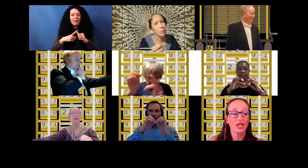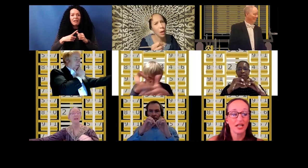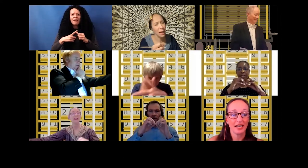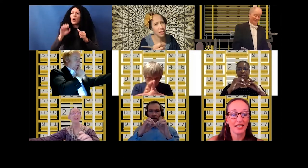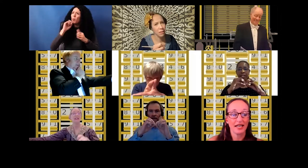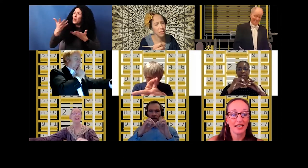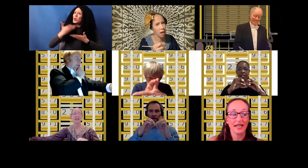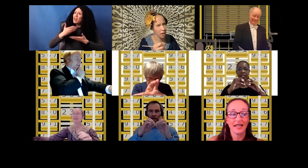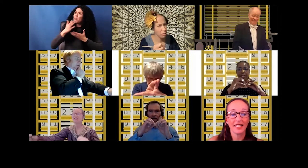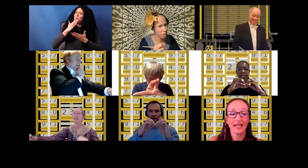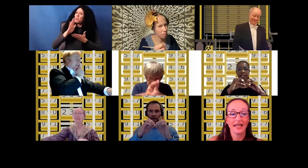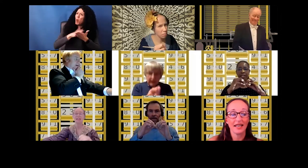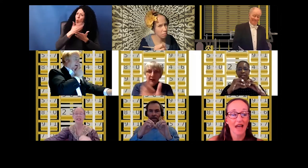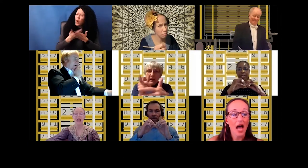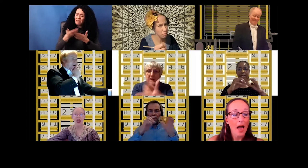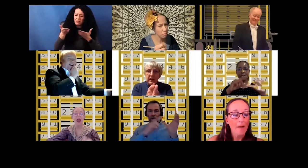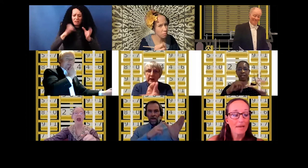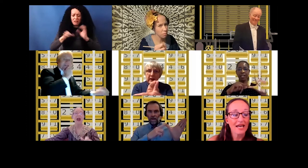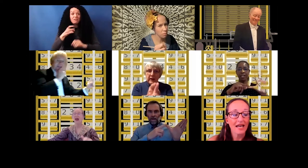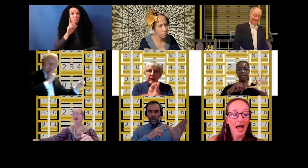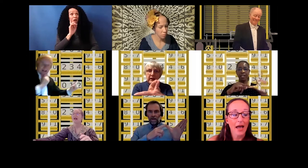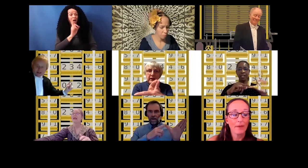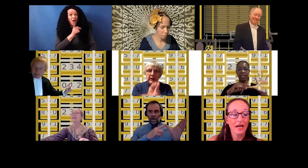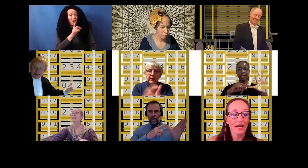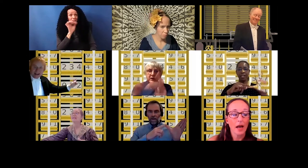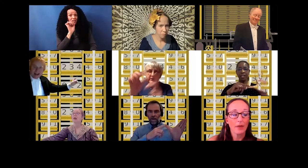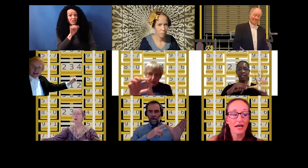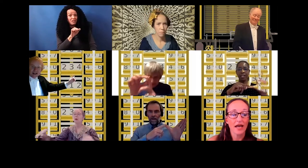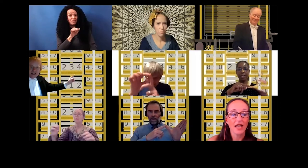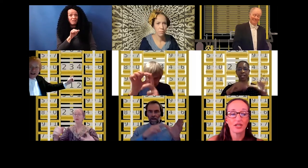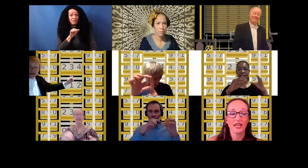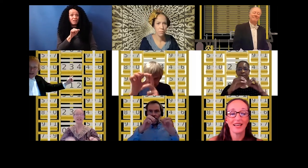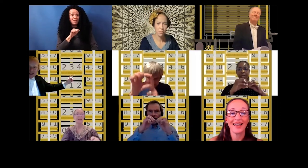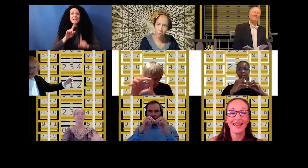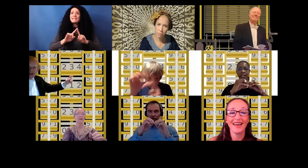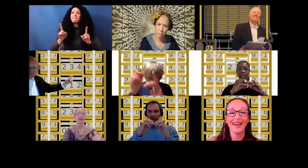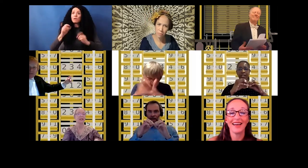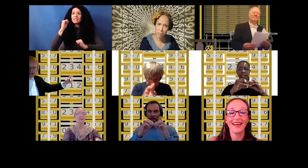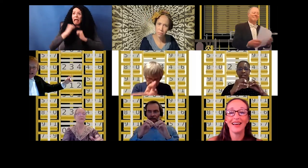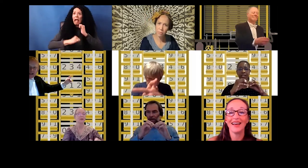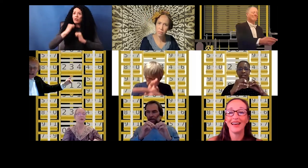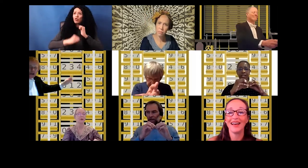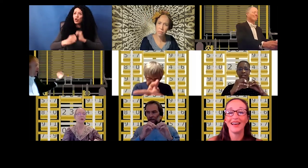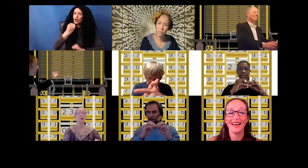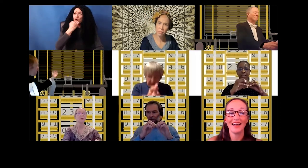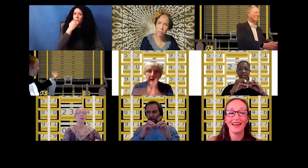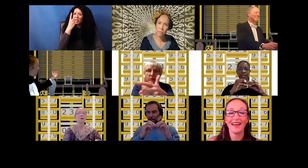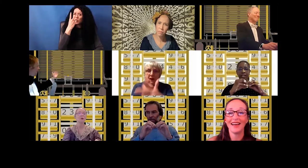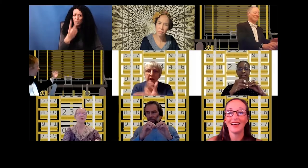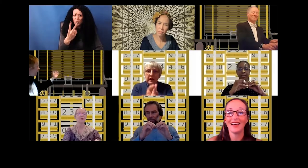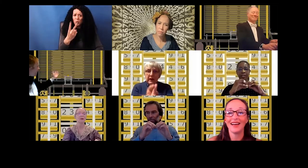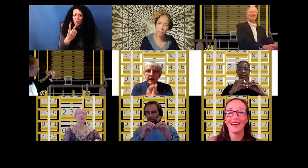Give me poetical science. Ah, yes. Systematic engine number two.